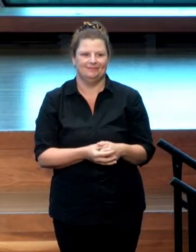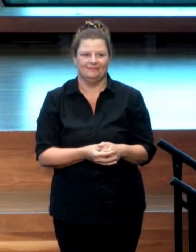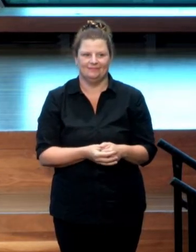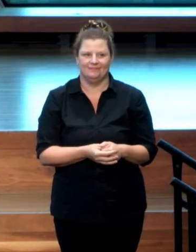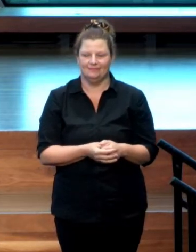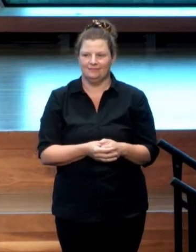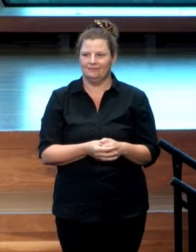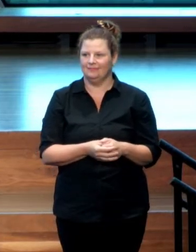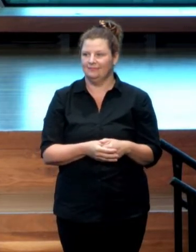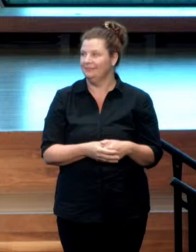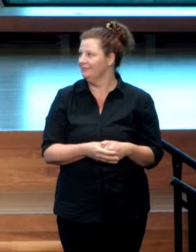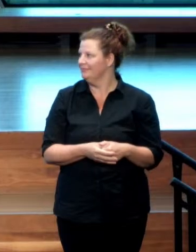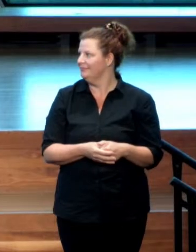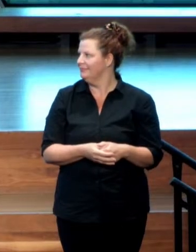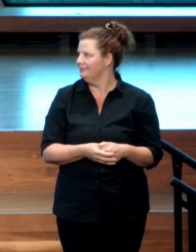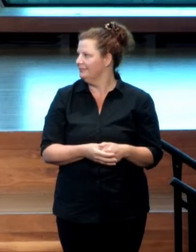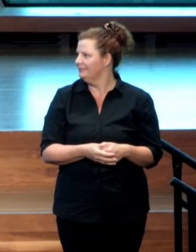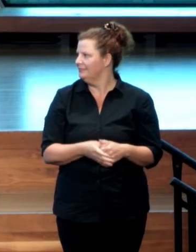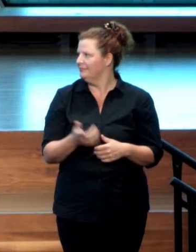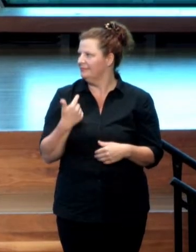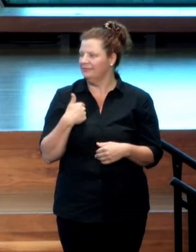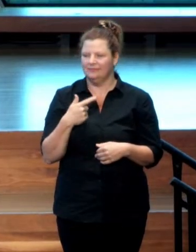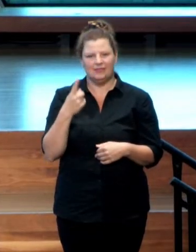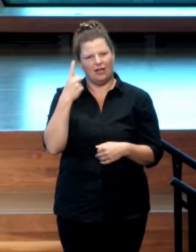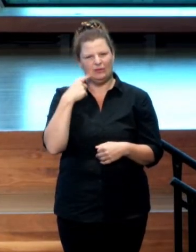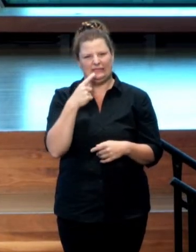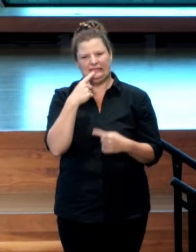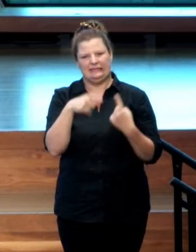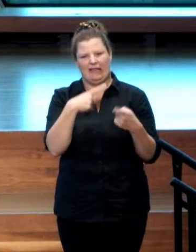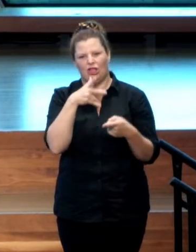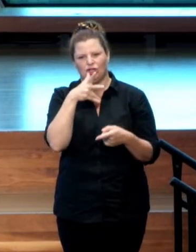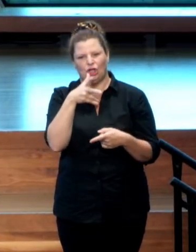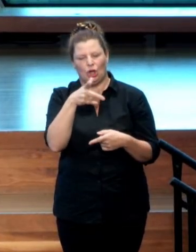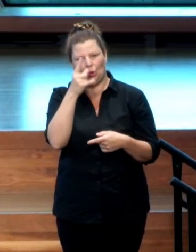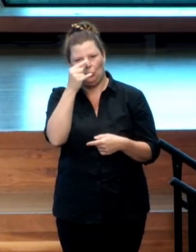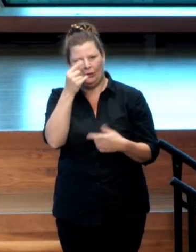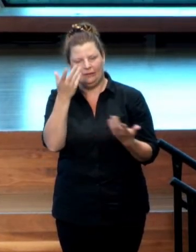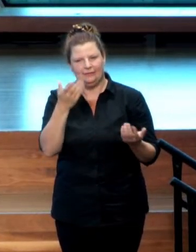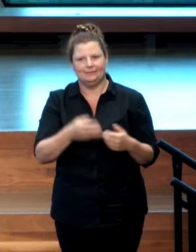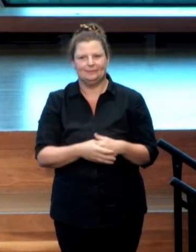Anyone got a joke? I thought I was telling jokes. Oh gosh, how could you?